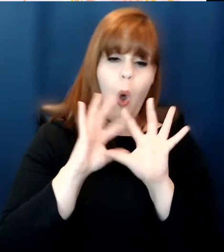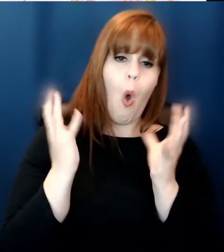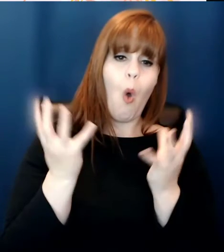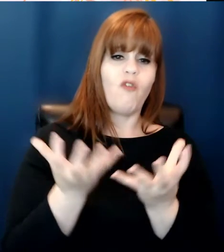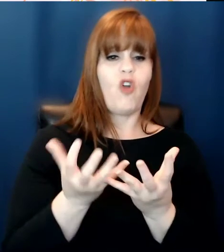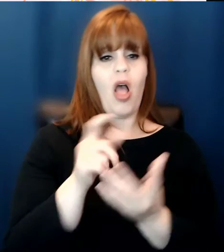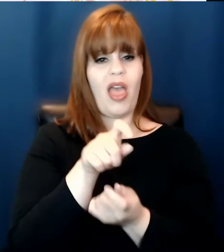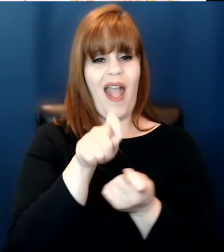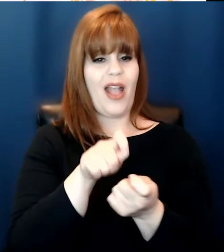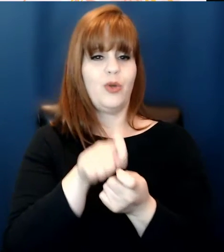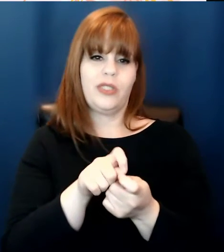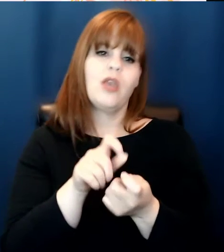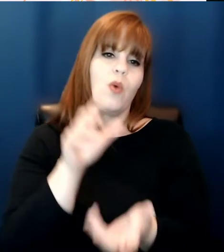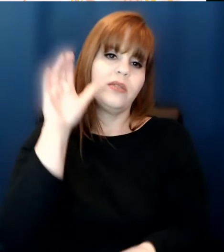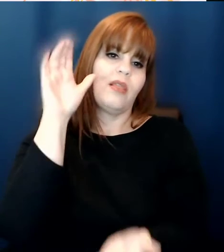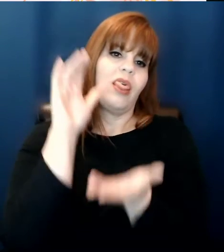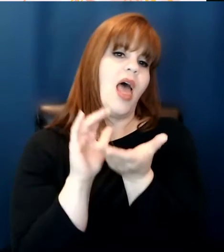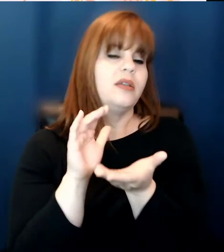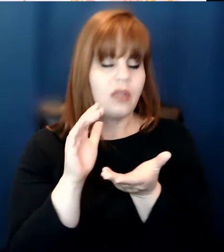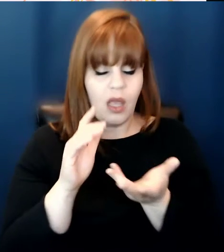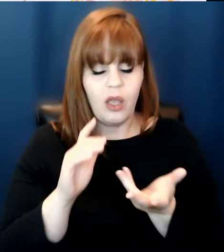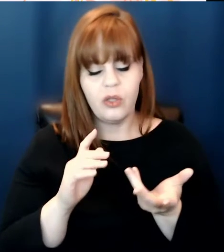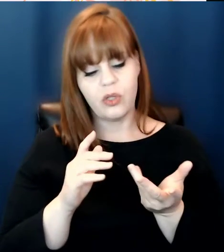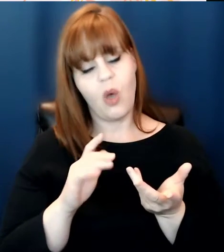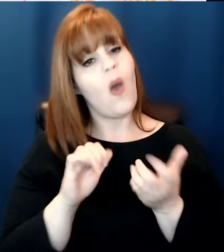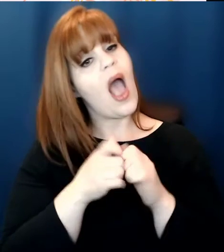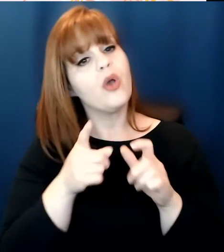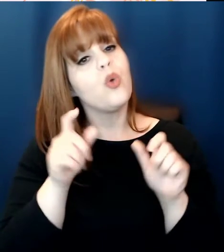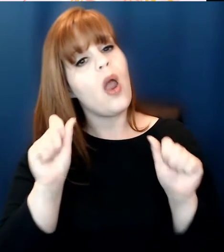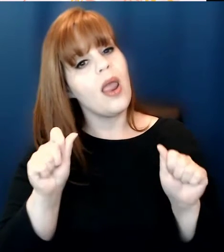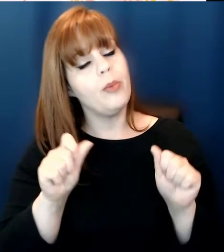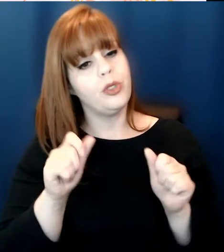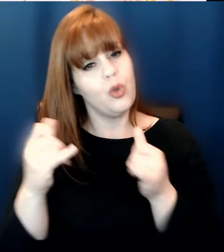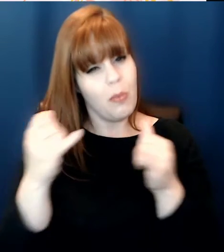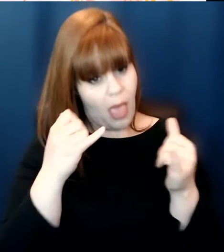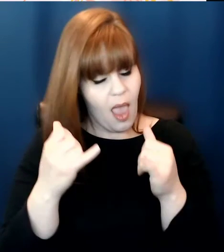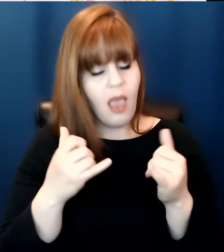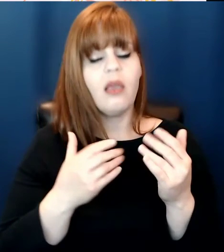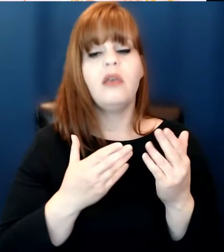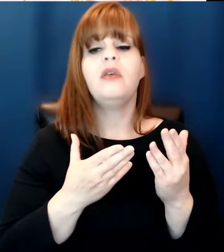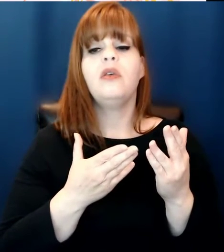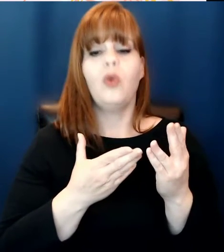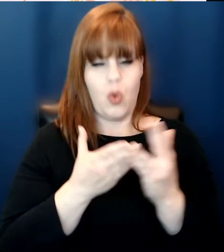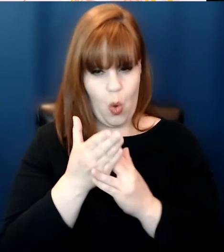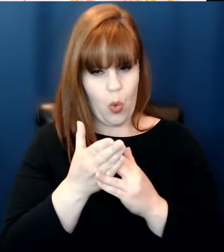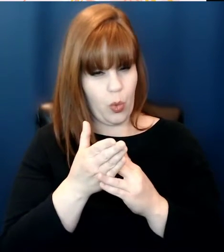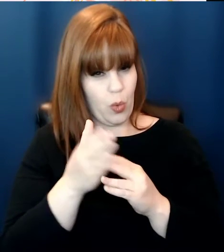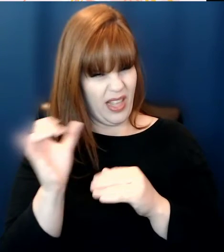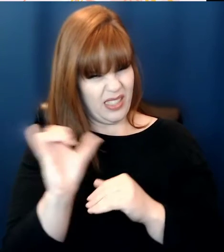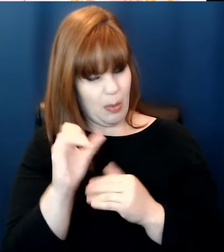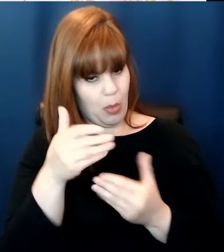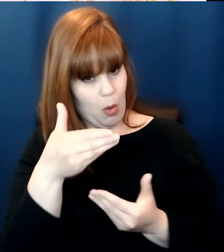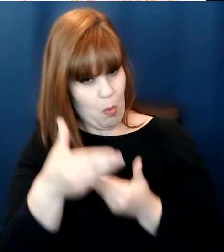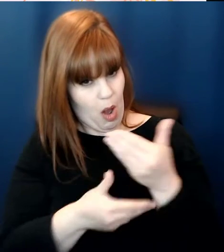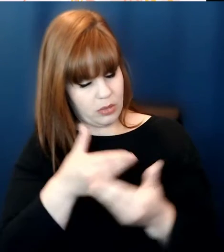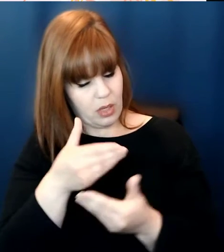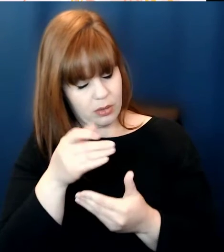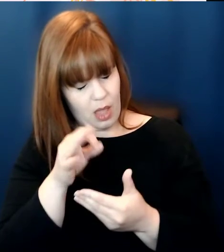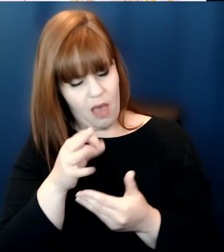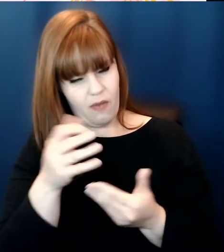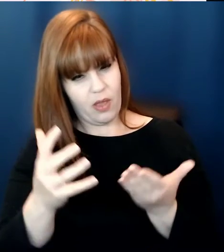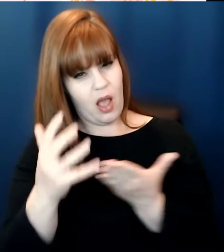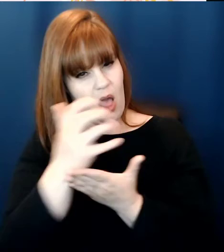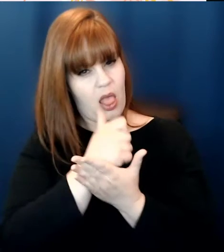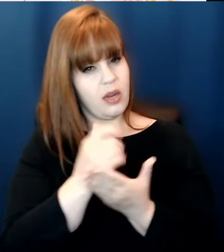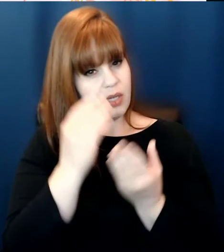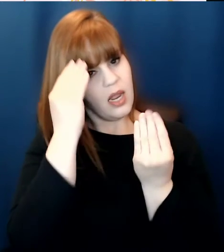accuracy that we found was a lot less. And so the way that you'd be able to play would be go through the similar process of collecting